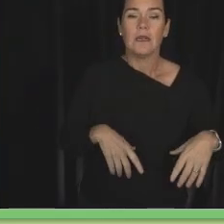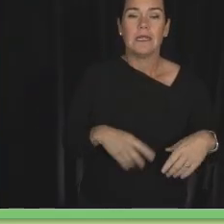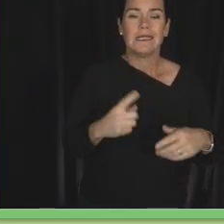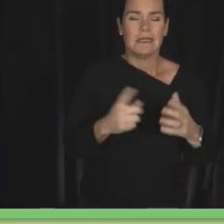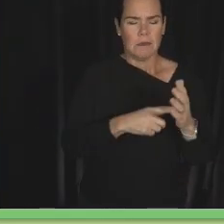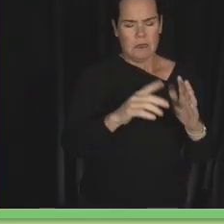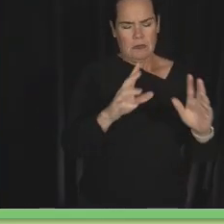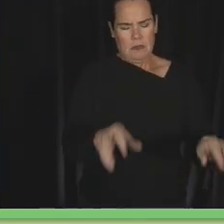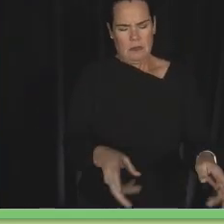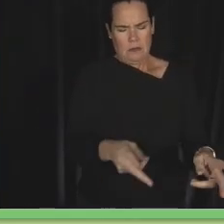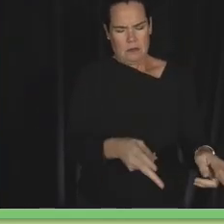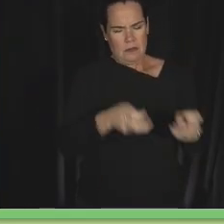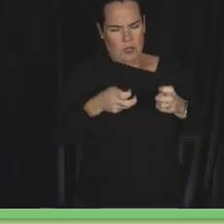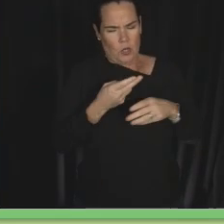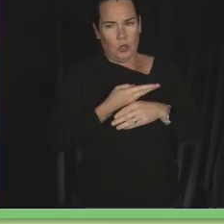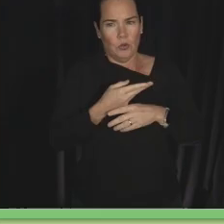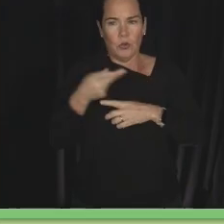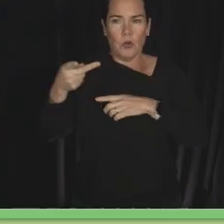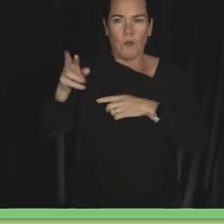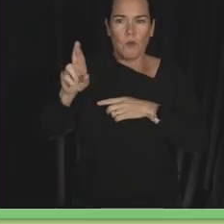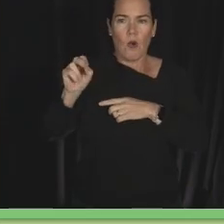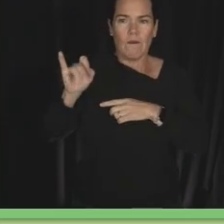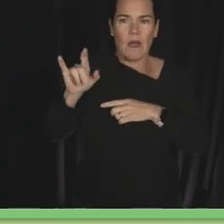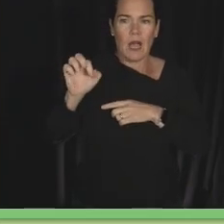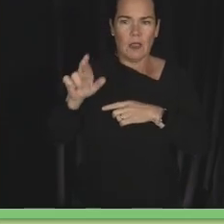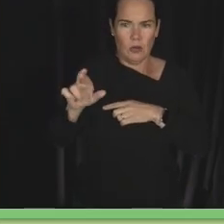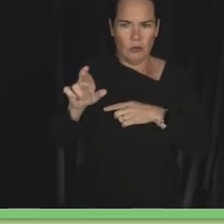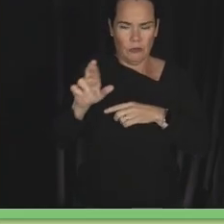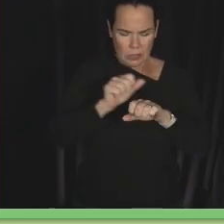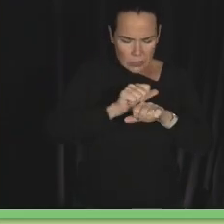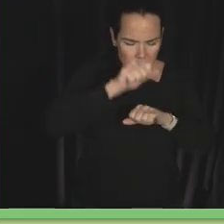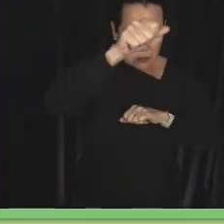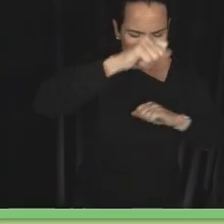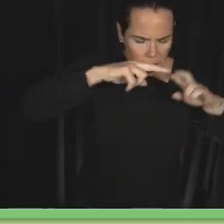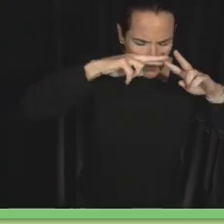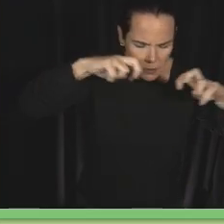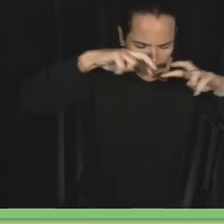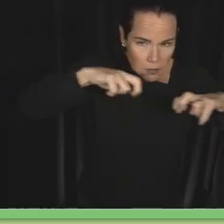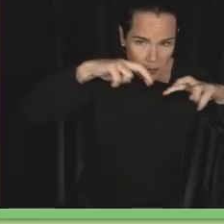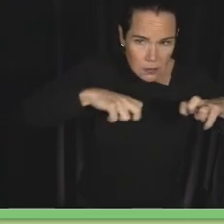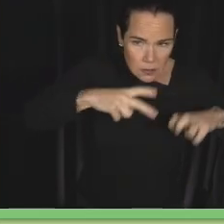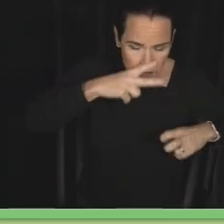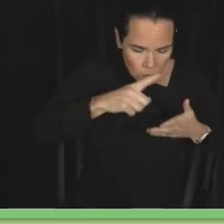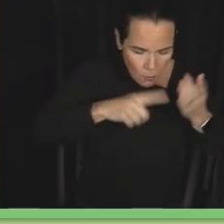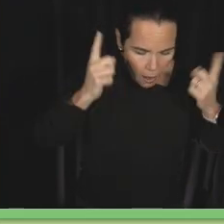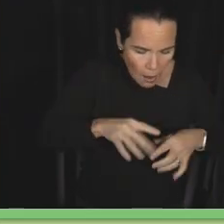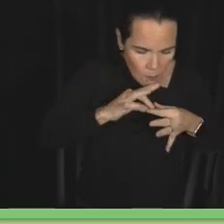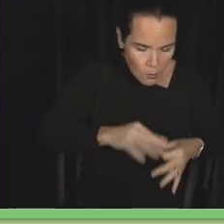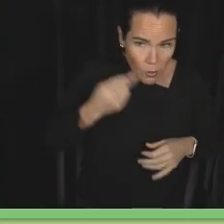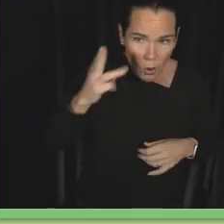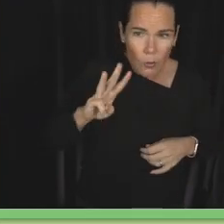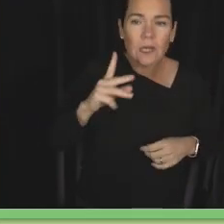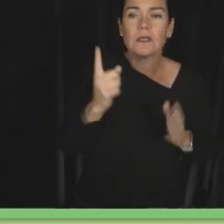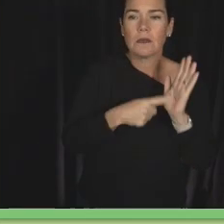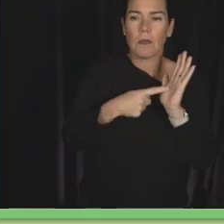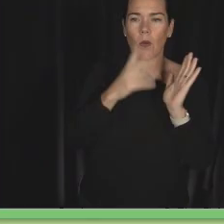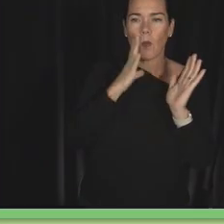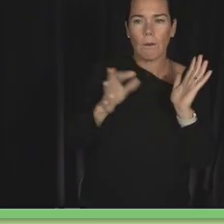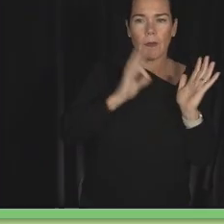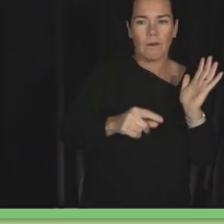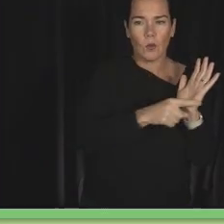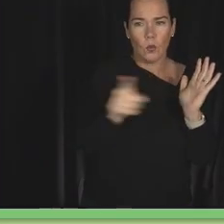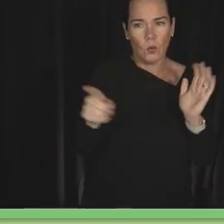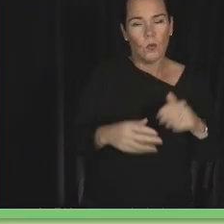of choice and seeing what's really happening under the hood and on your hardware sometimes. You might just find something